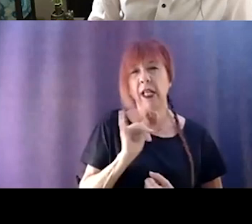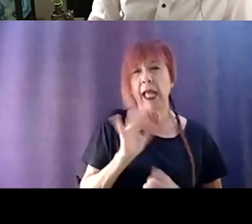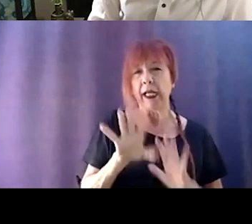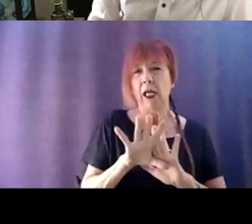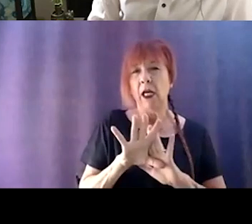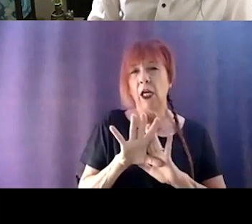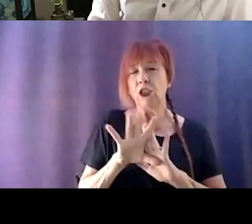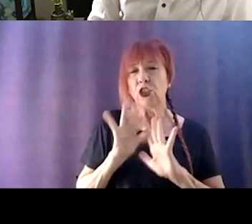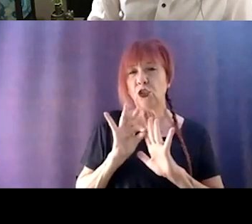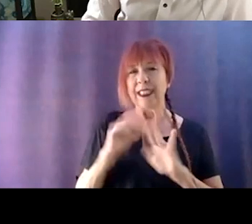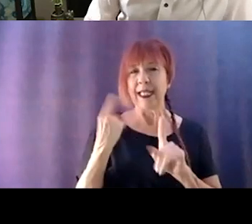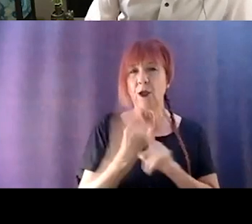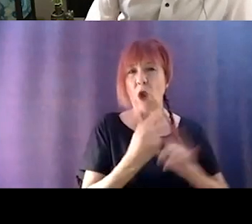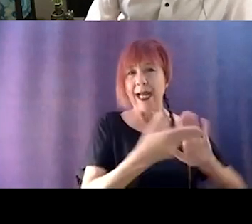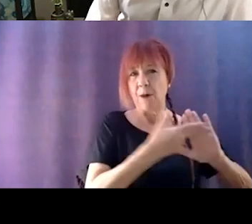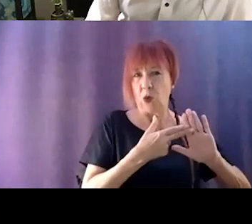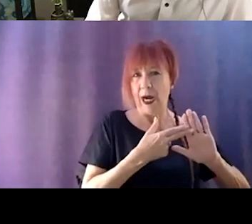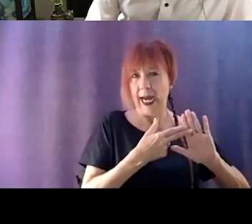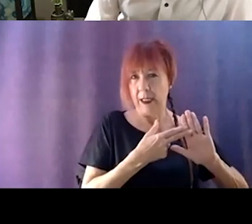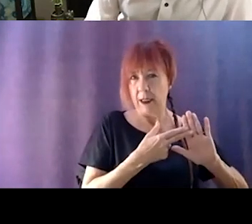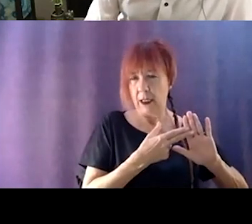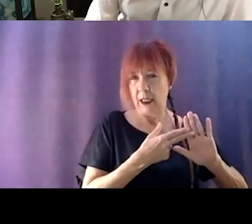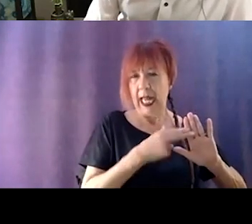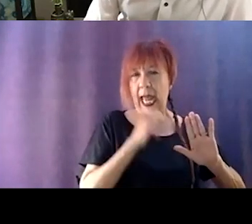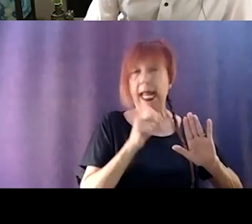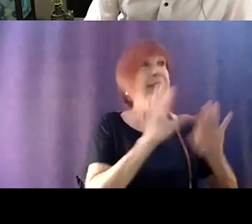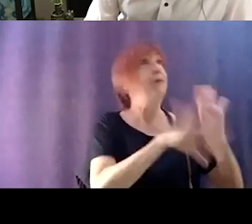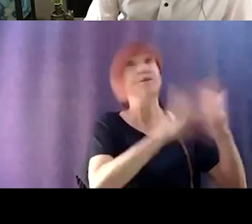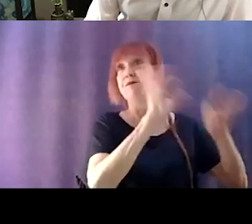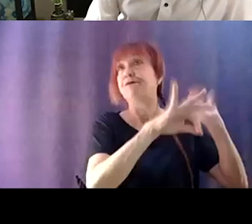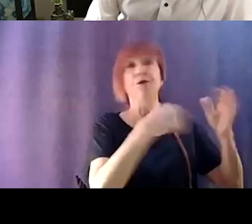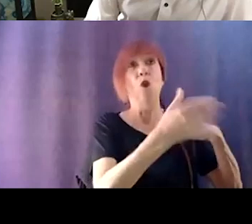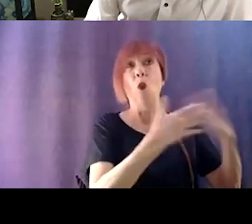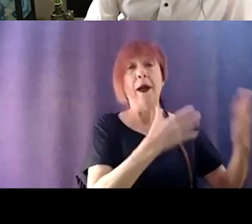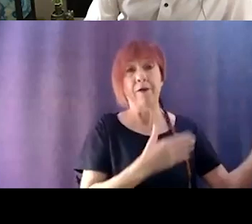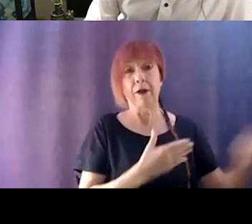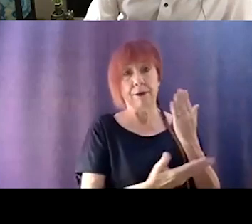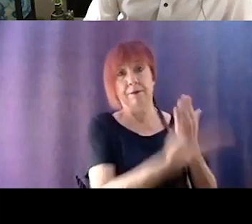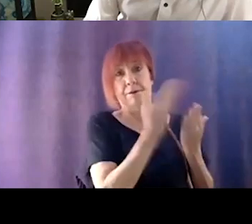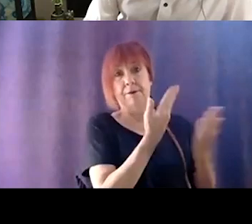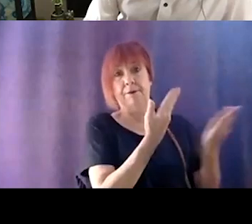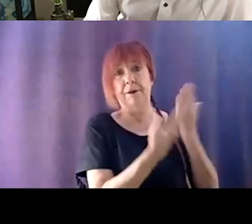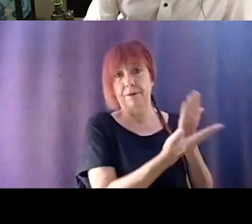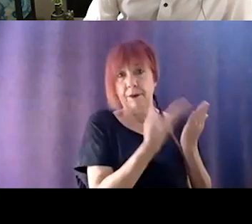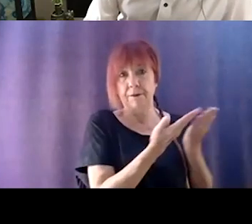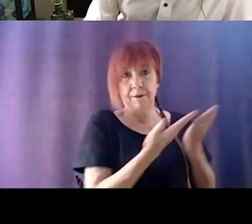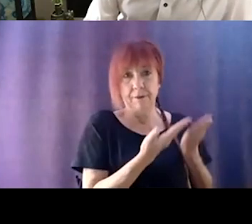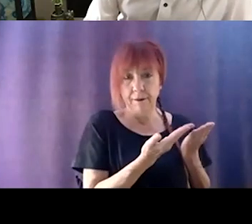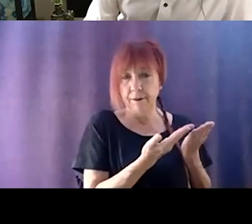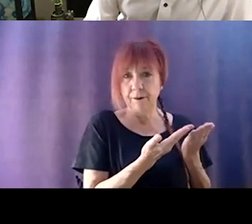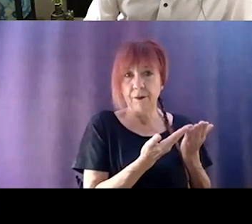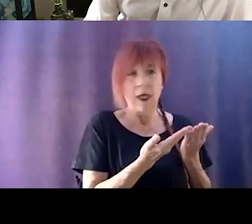choosing the right brand and not just taking anything that's coming your way, or, you'll just